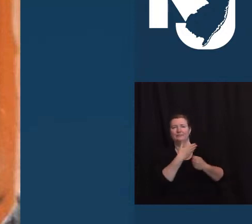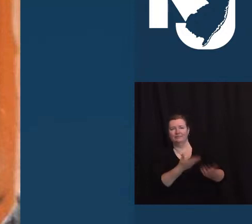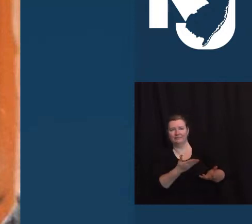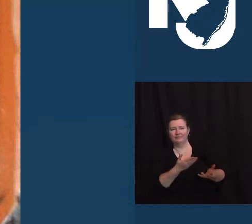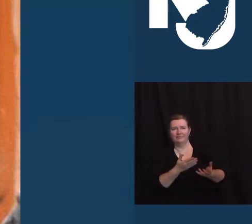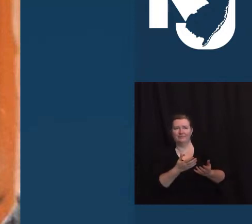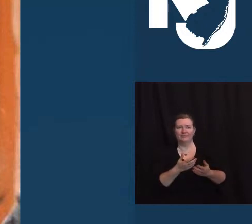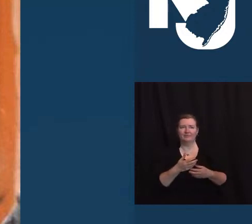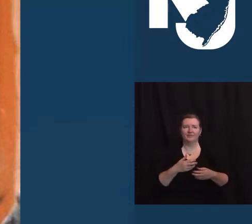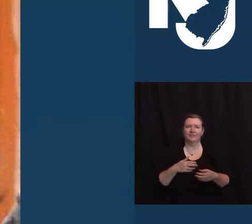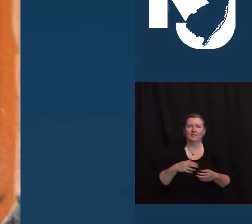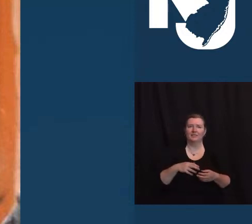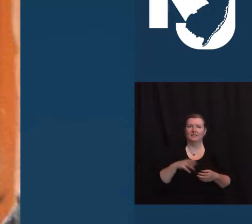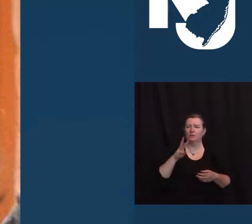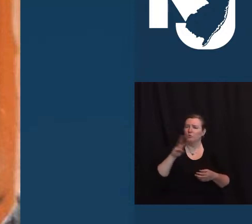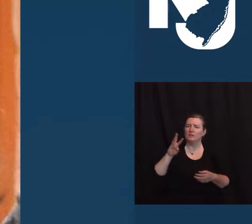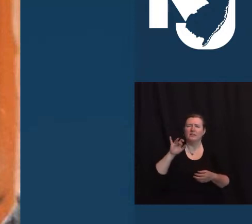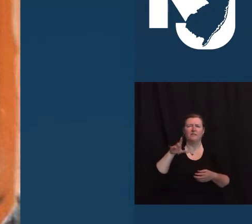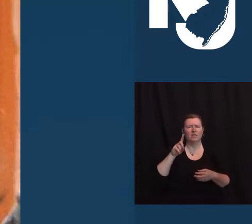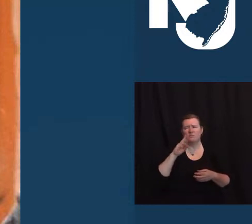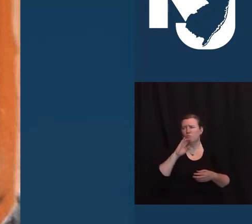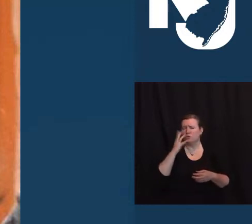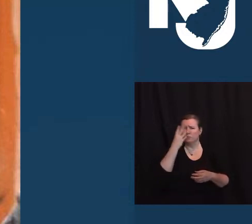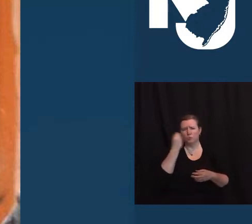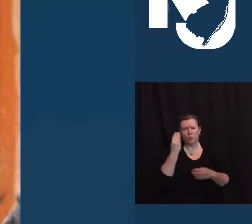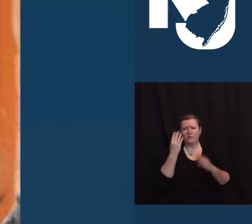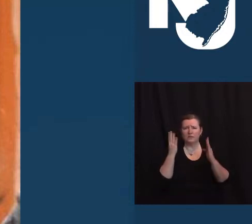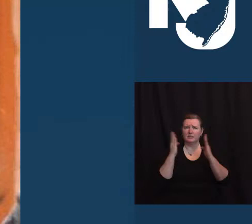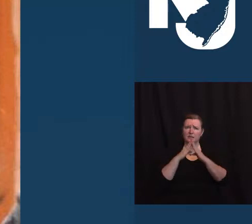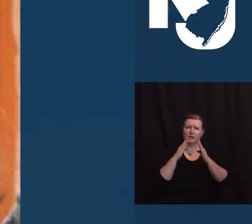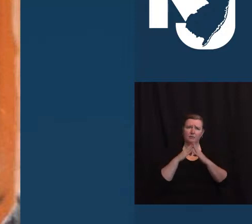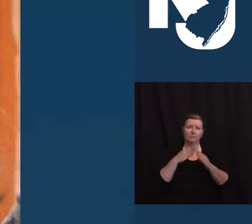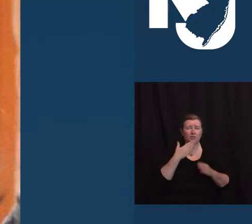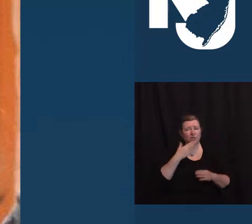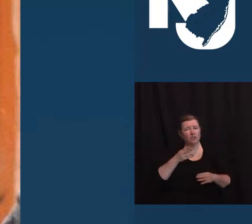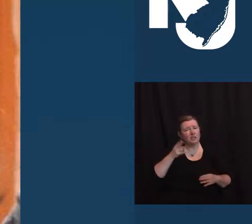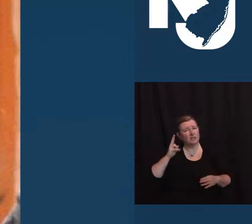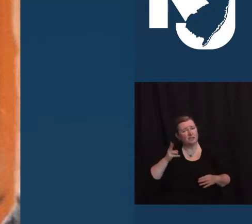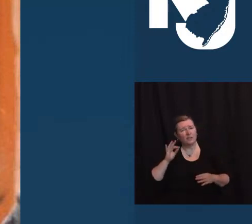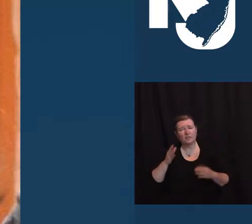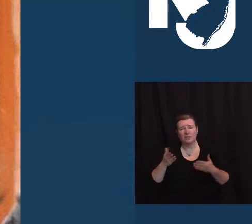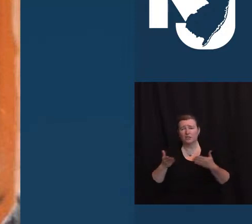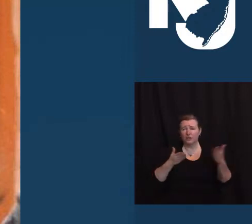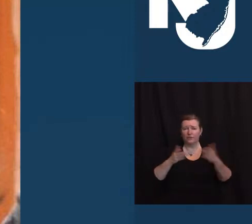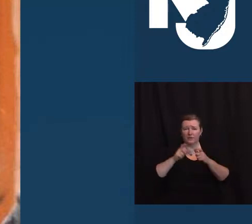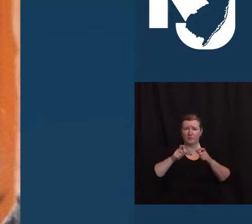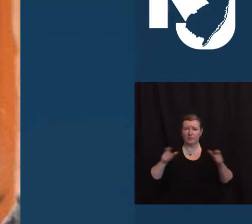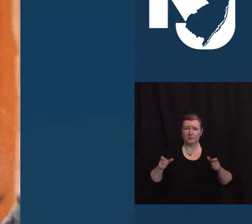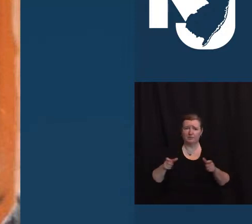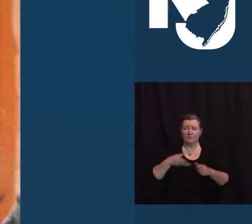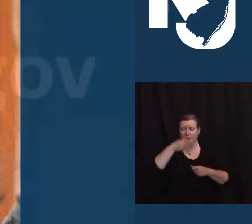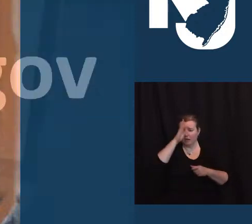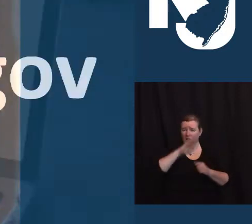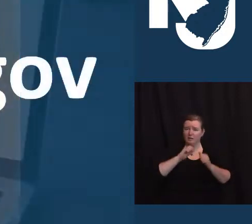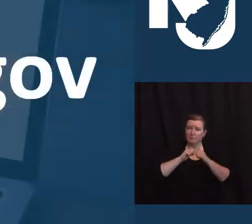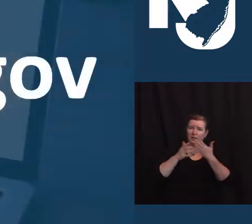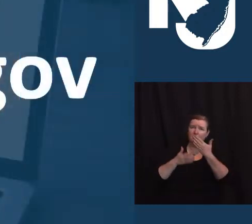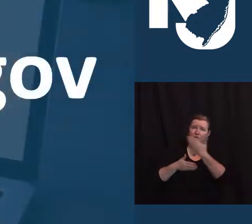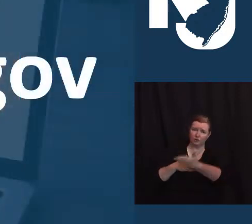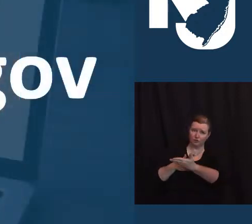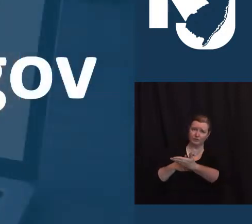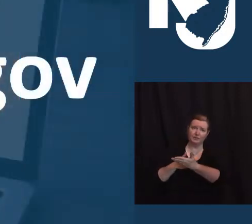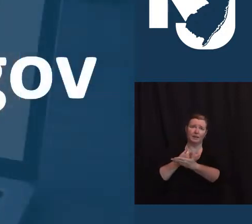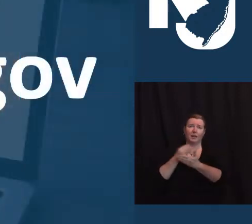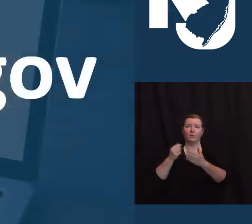this weekend. She leaves a tremendous legacy of service. May God bless and watch over her. And may God bless every New Jerseyan we